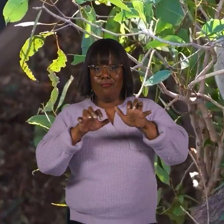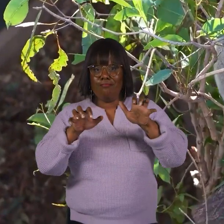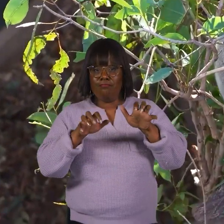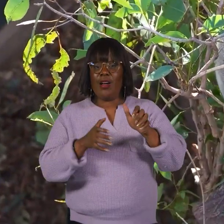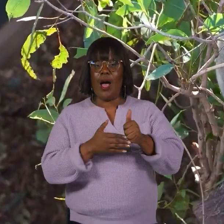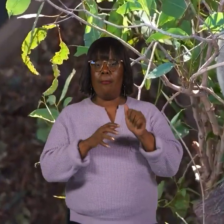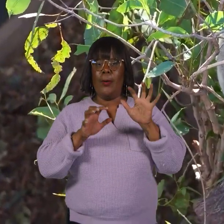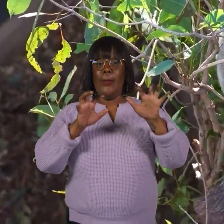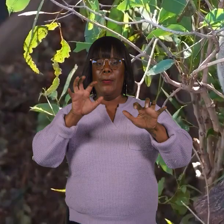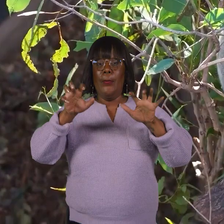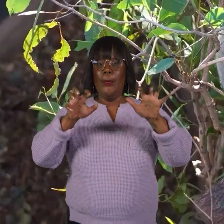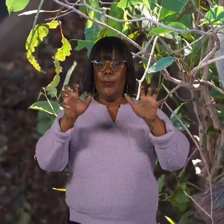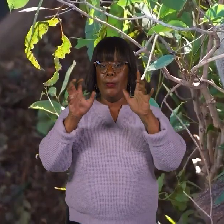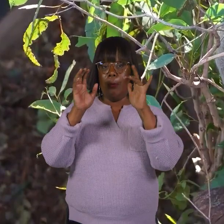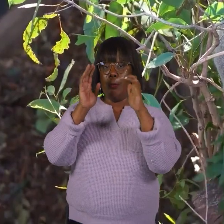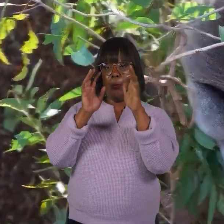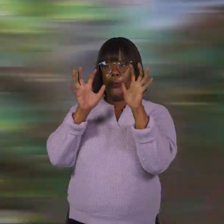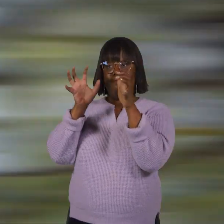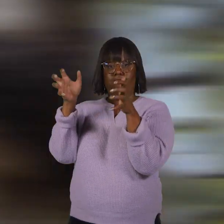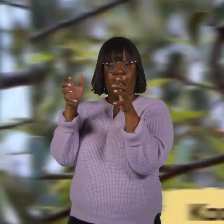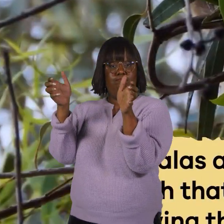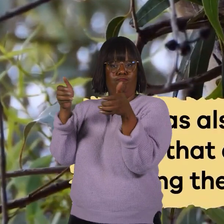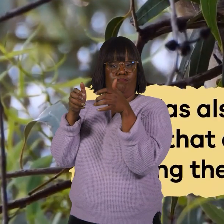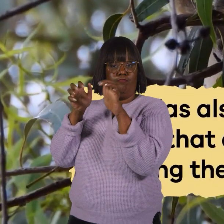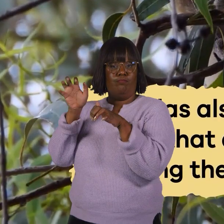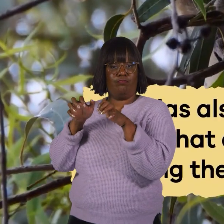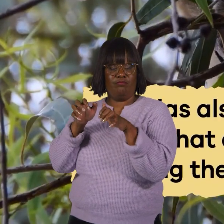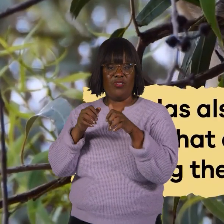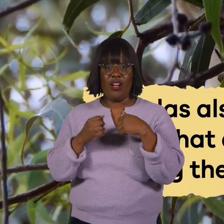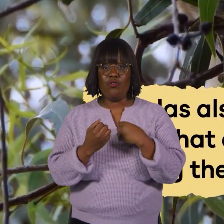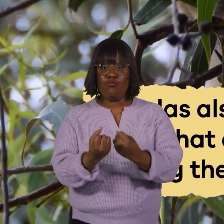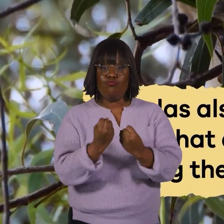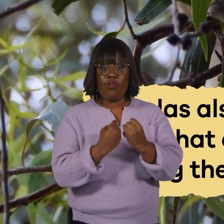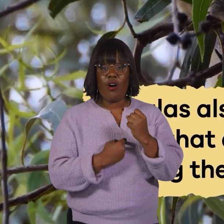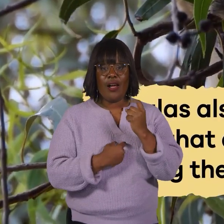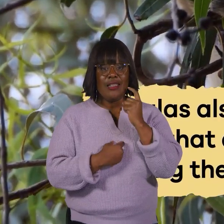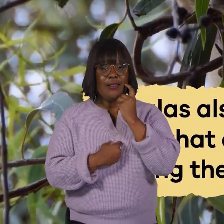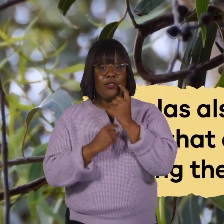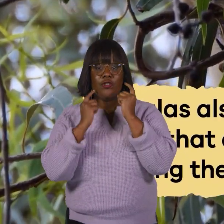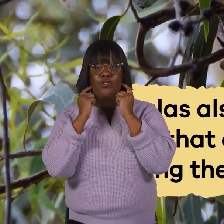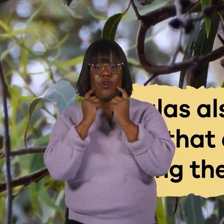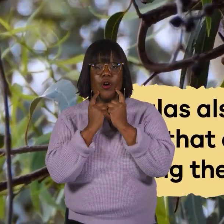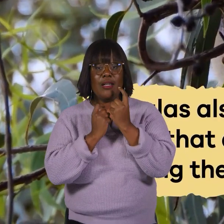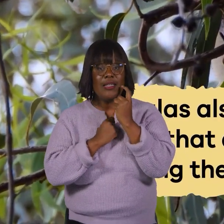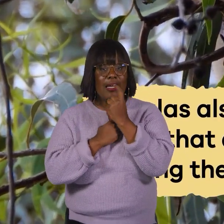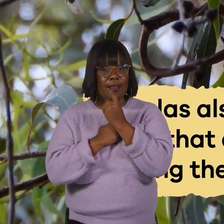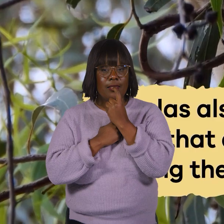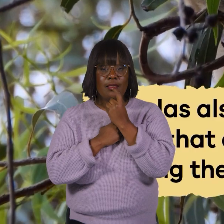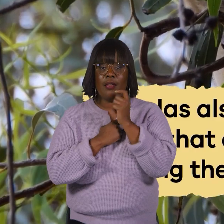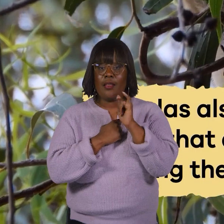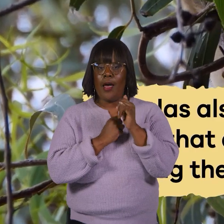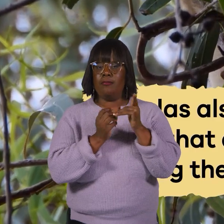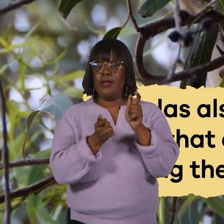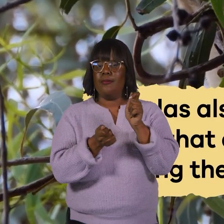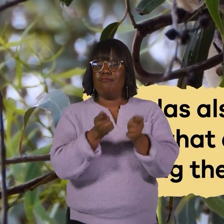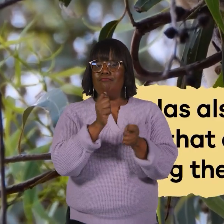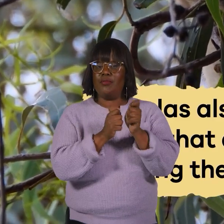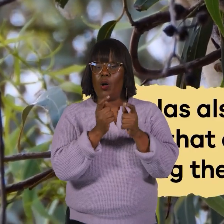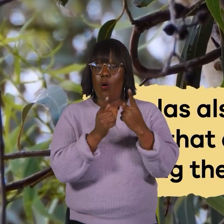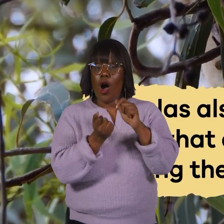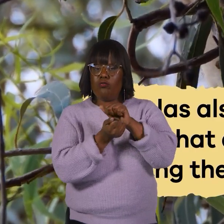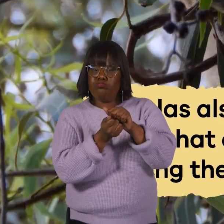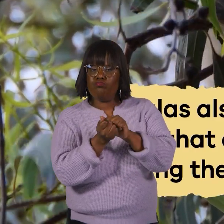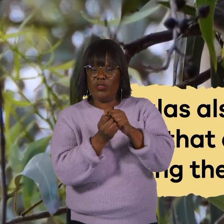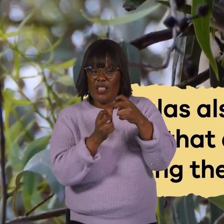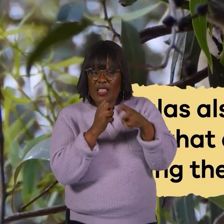allowing them to grip tree branches securely. Koalas also have strong jaws and teeth that are specially adapted for chewing the